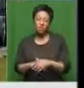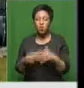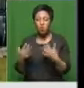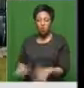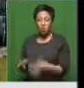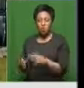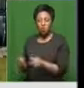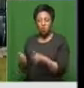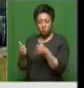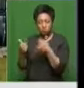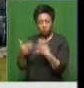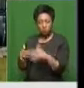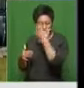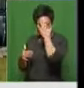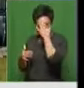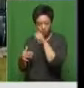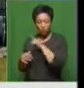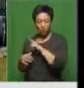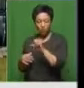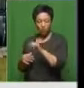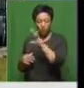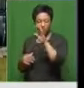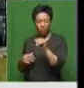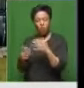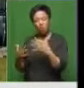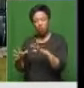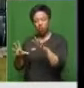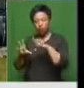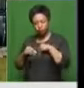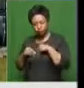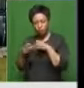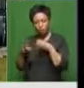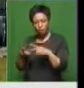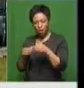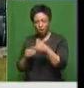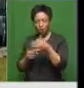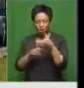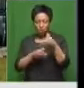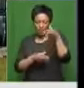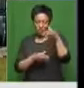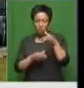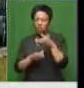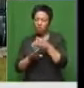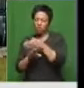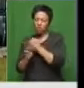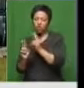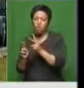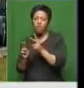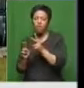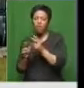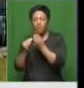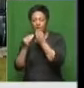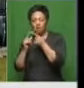refreshing. It's actually so good to know. And do you think that South Africans will embrace this new way of packaging as opposed to the usual plastic or can